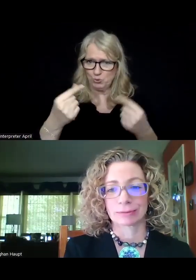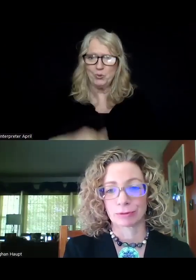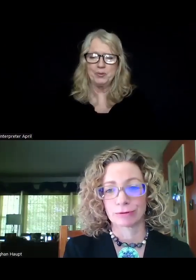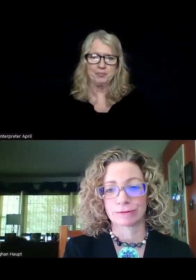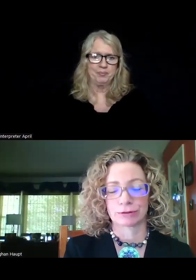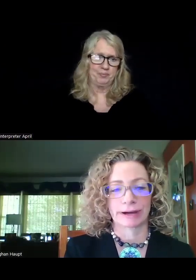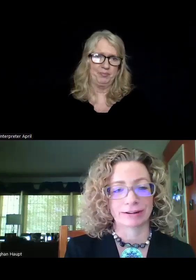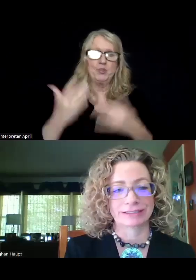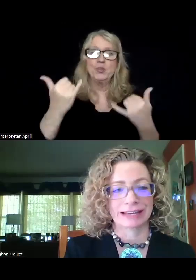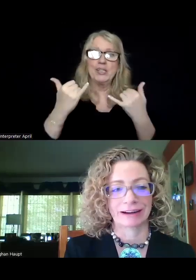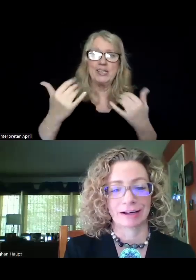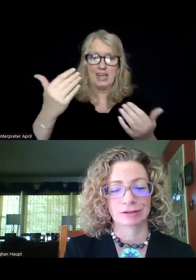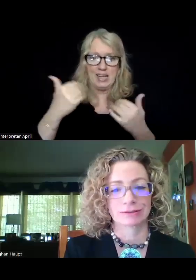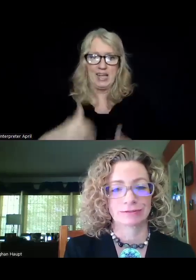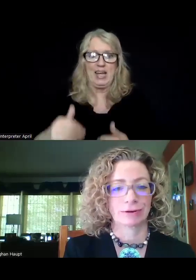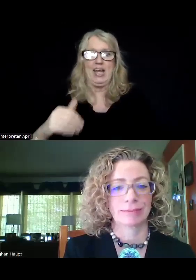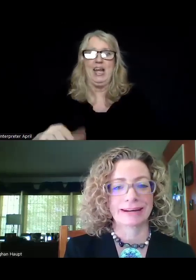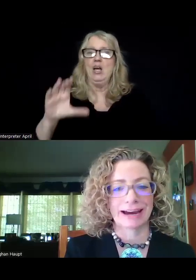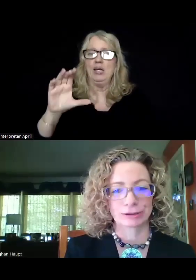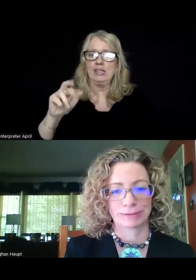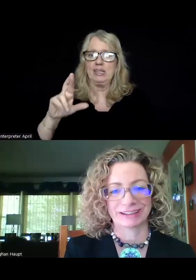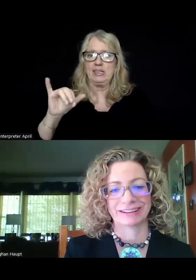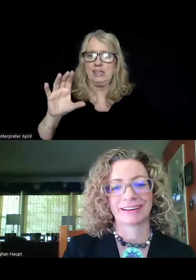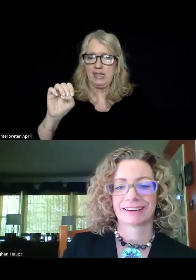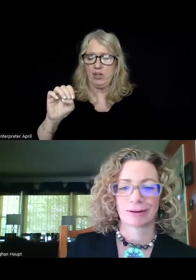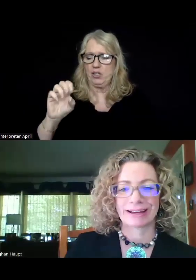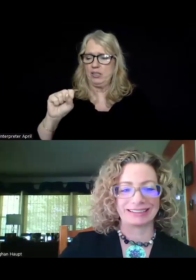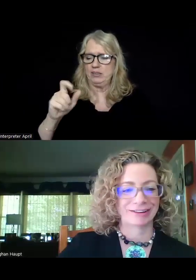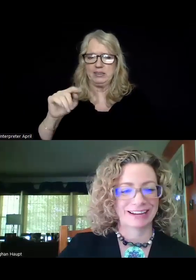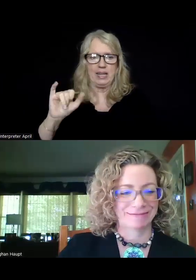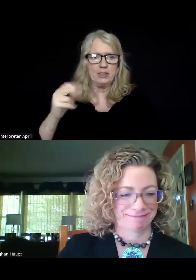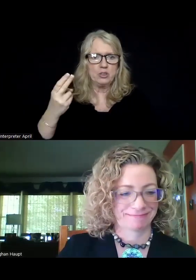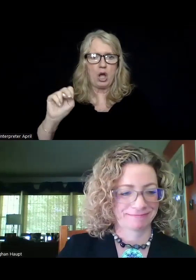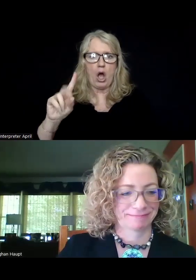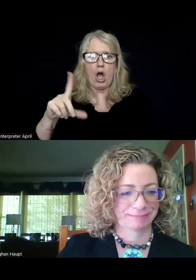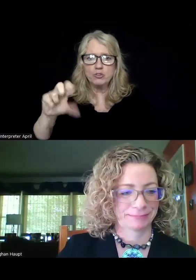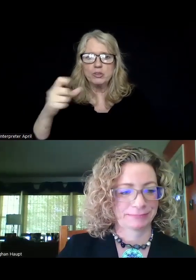now going to move to Carrie Slatton-Hodges from NASHBID. Go ahead, Carrie.